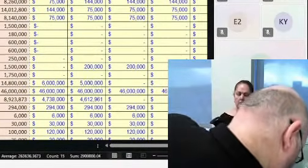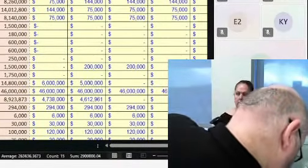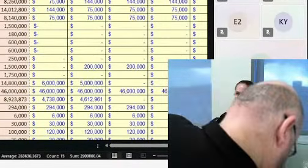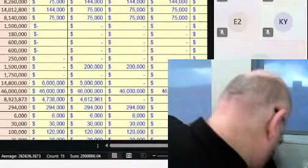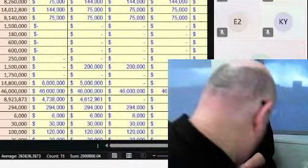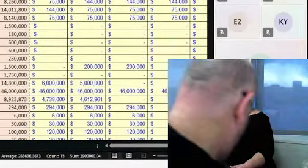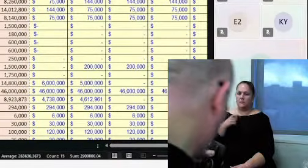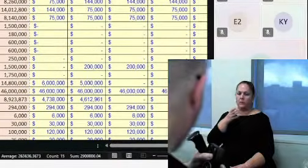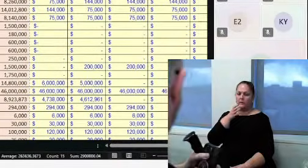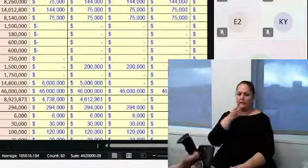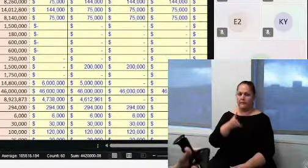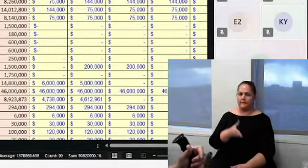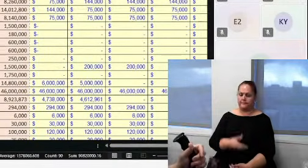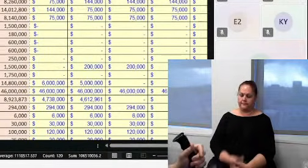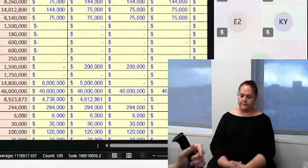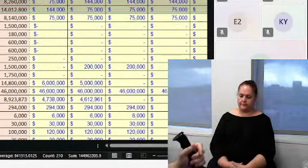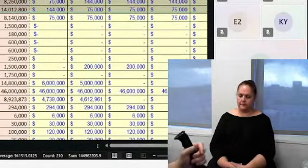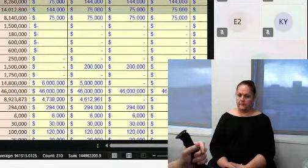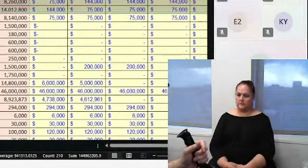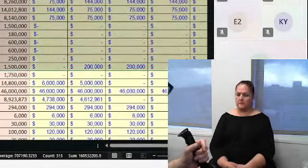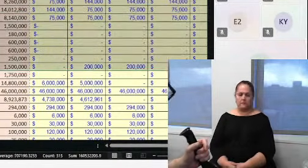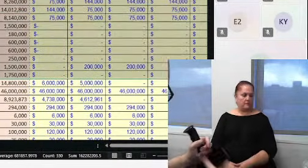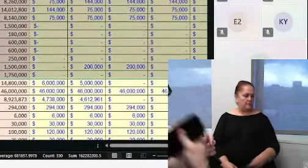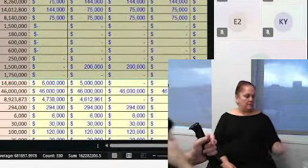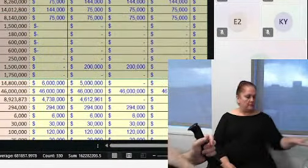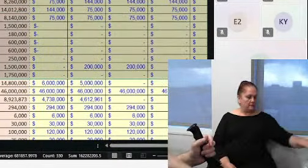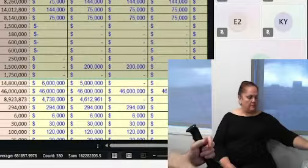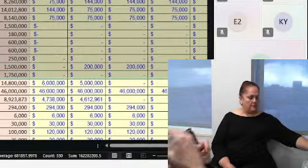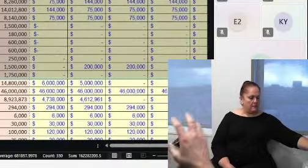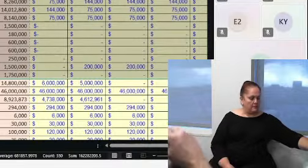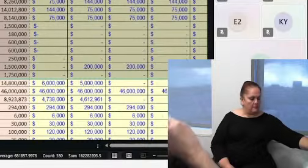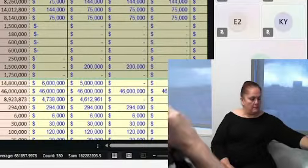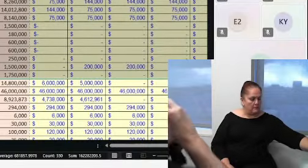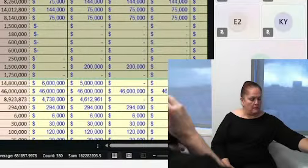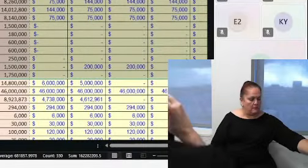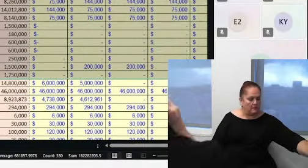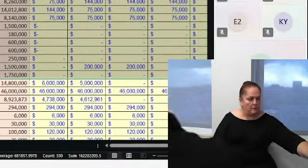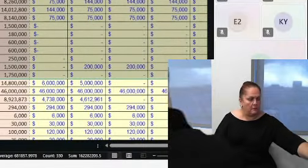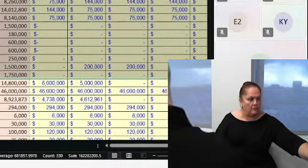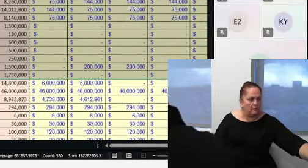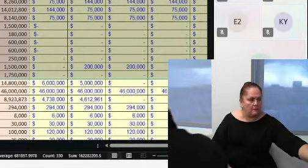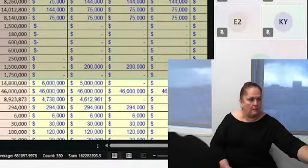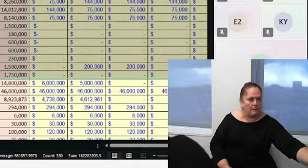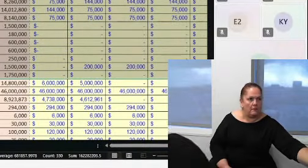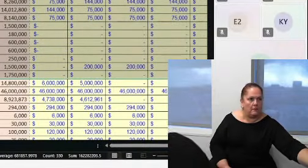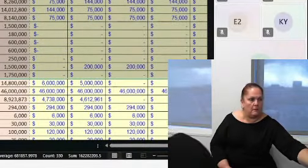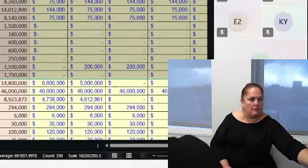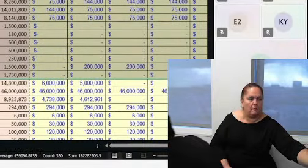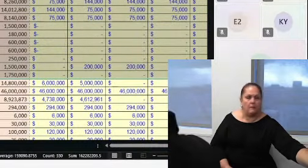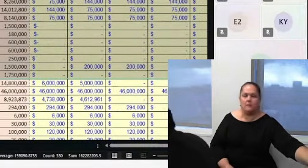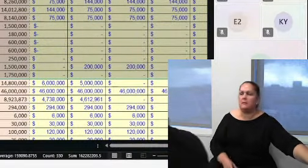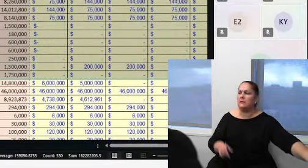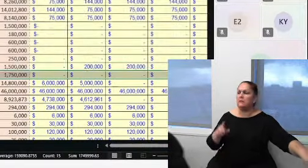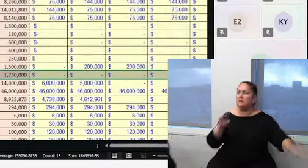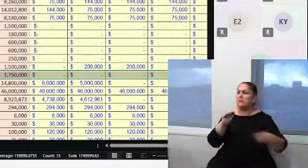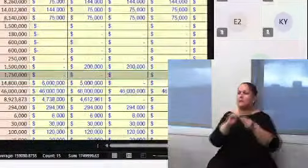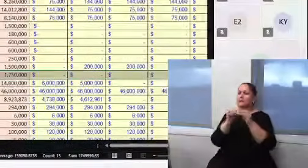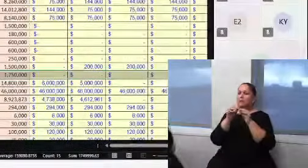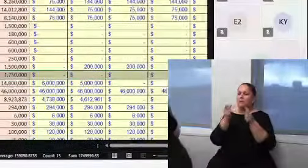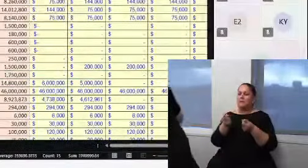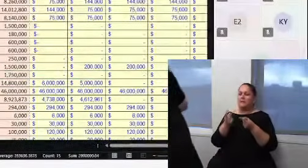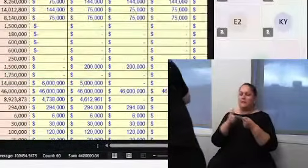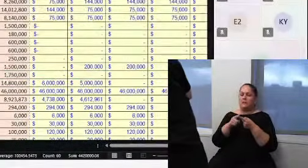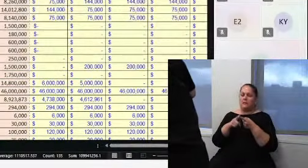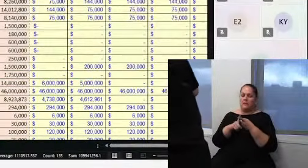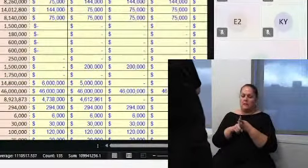Okay, we're there. So from line 218, say to 227, there's a number of